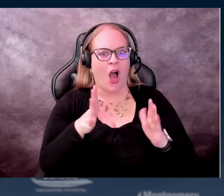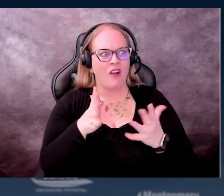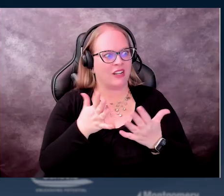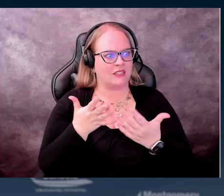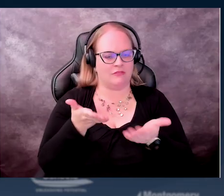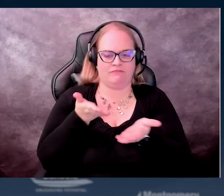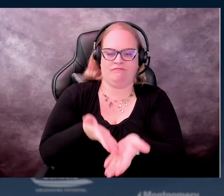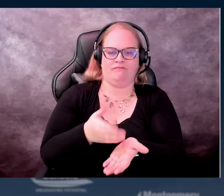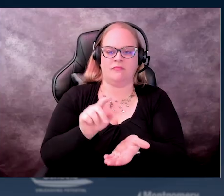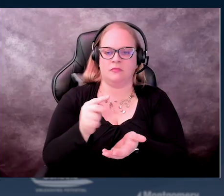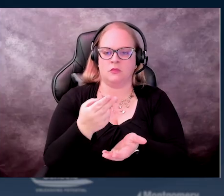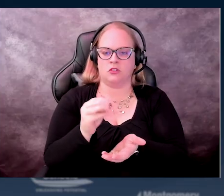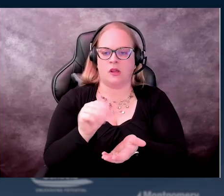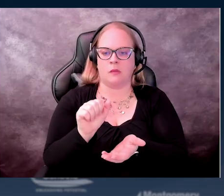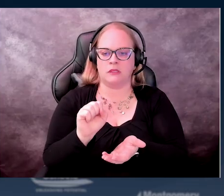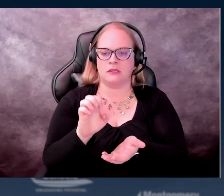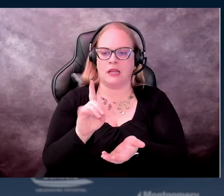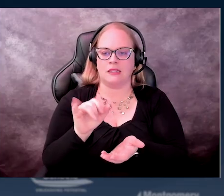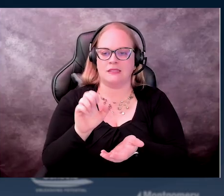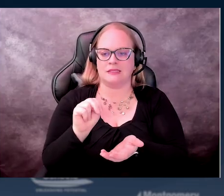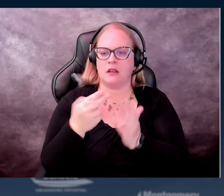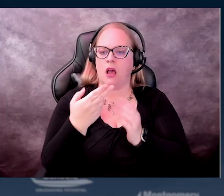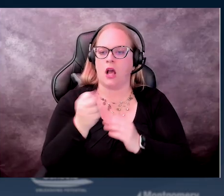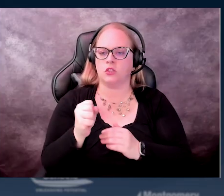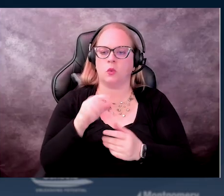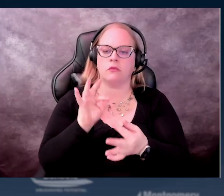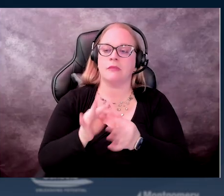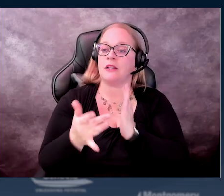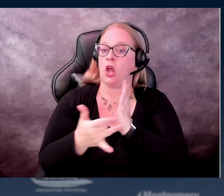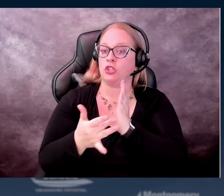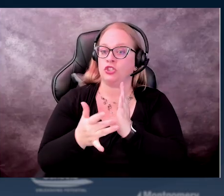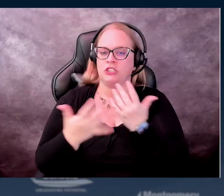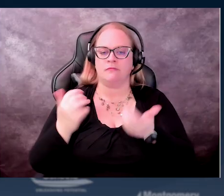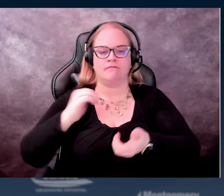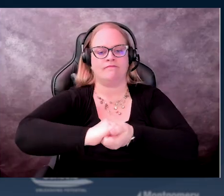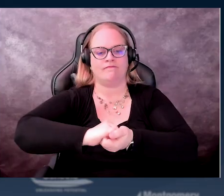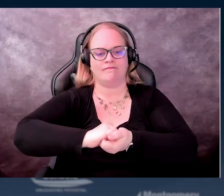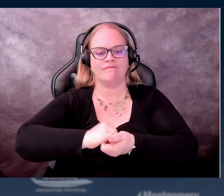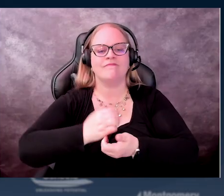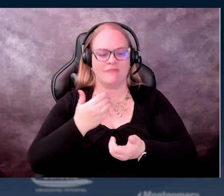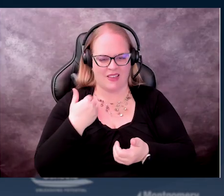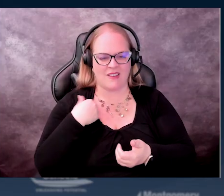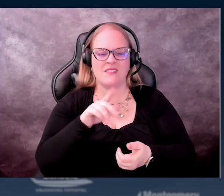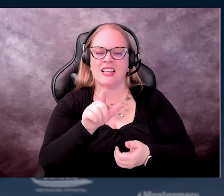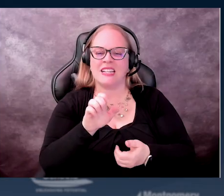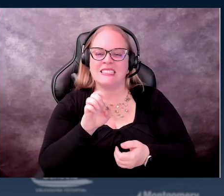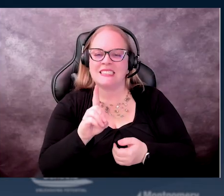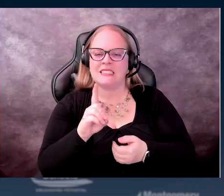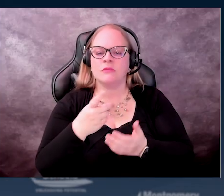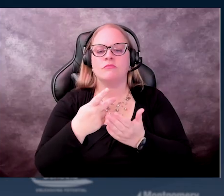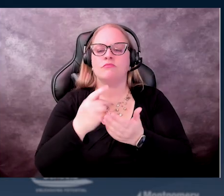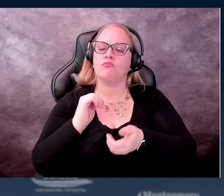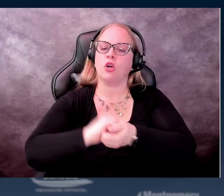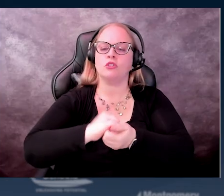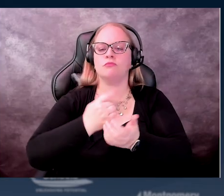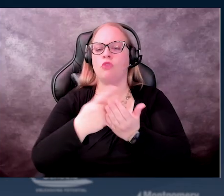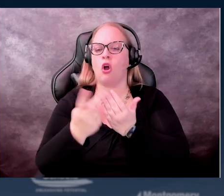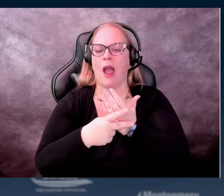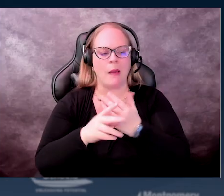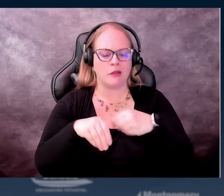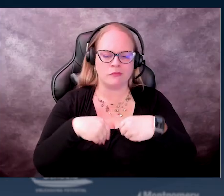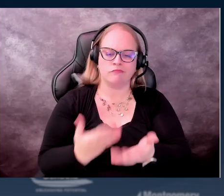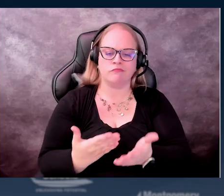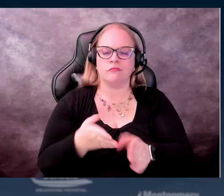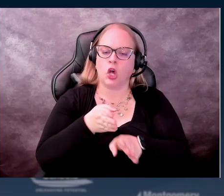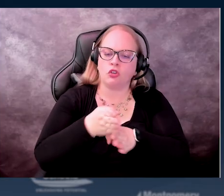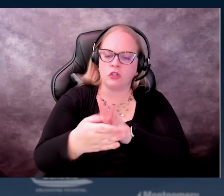of Technology, with the WE partnership programs, capitalizing on career technical programming. In addition, they're